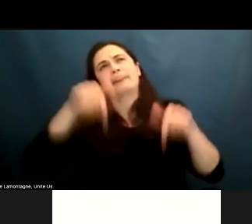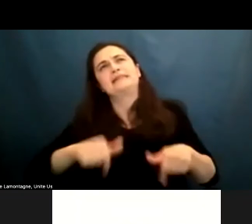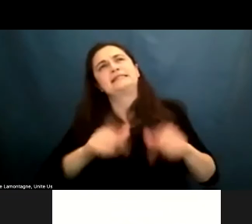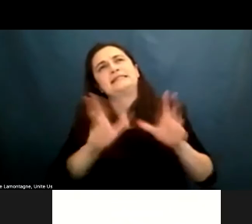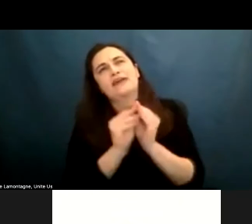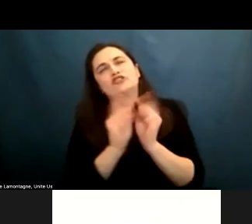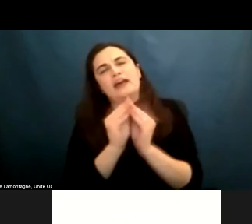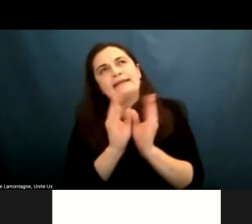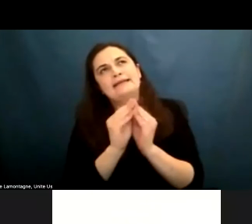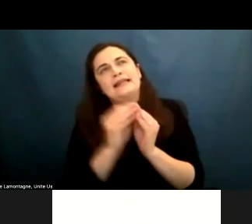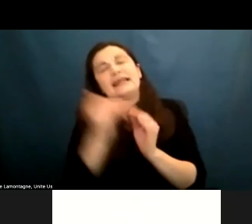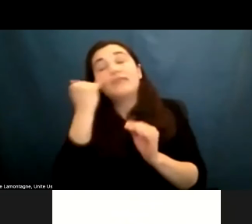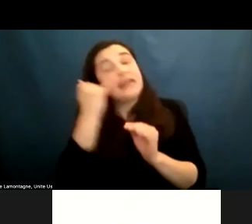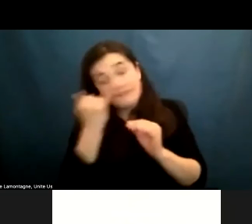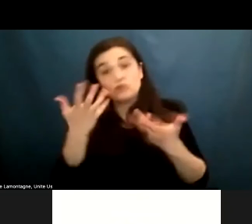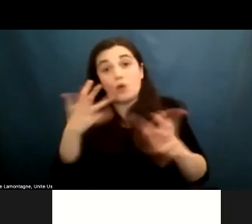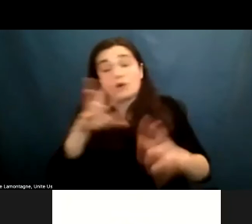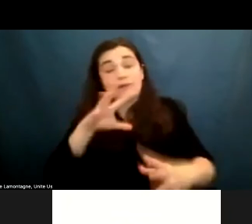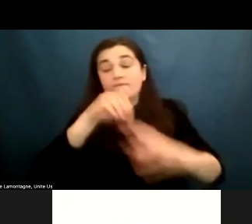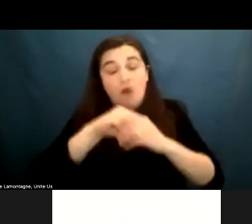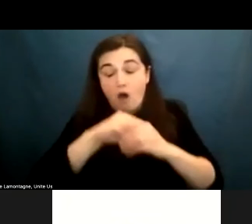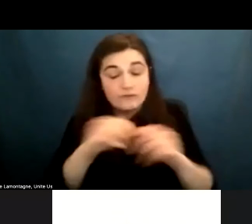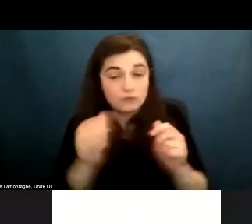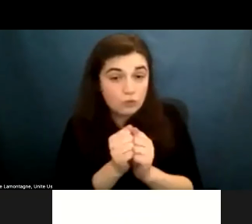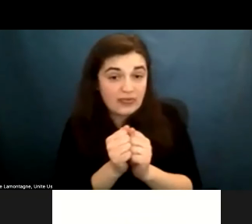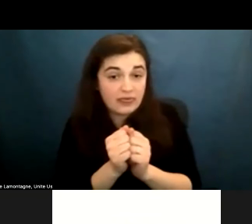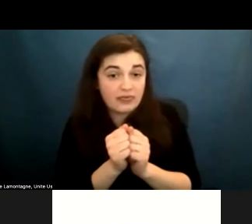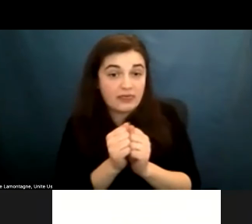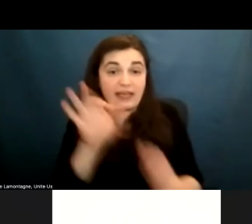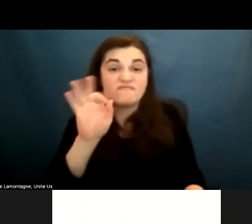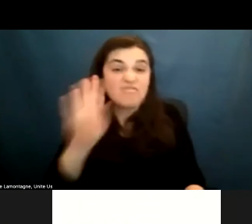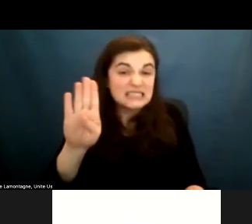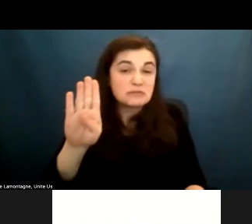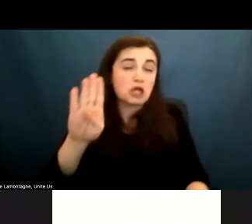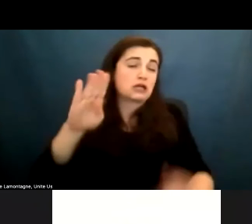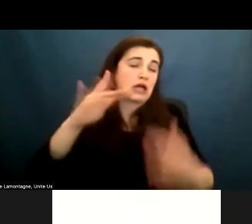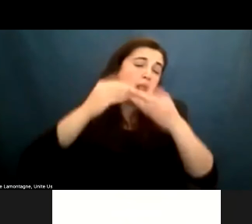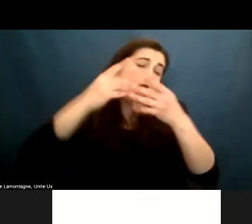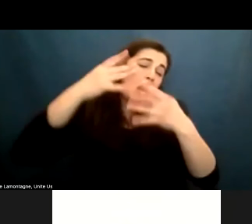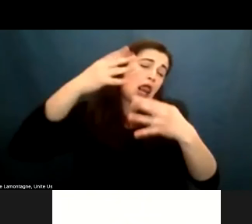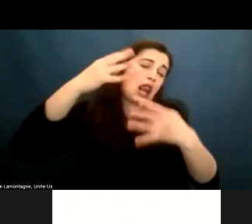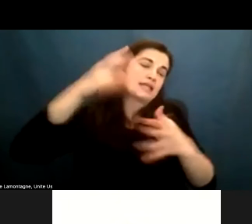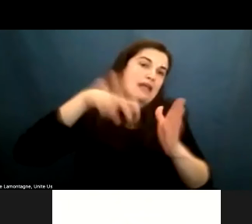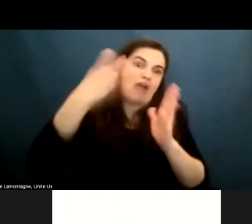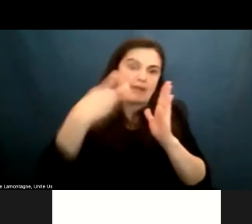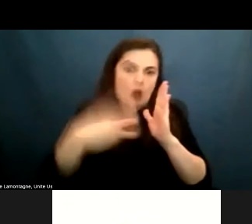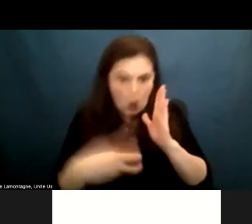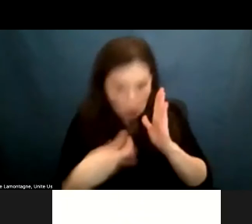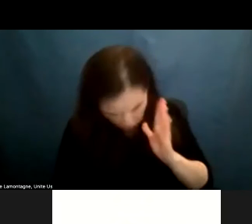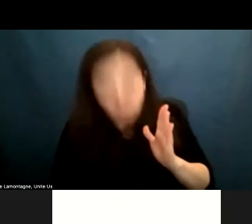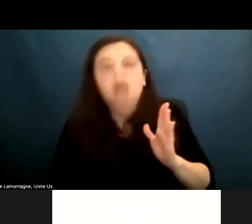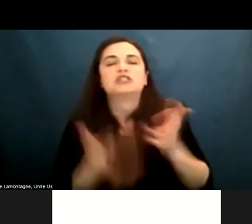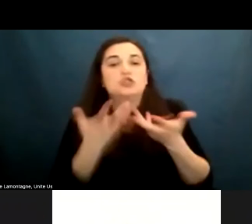if they don't want to get stuck in that thread that can go on forever, a rabbit hole on social media, have